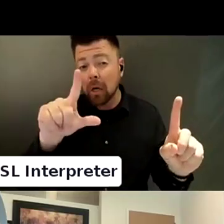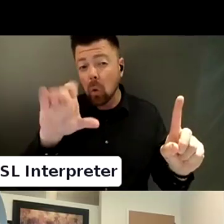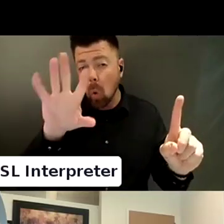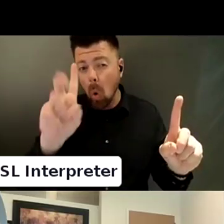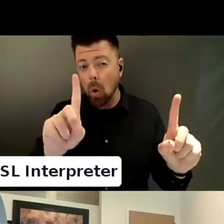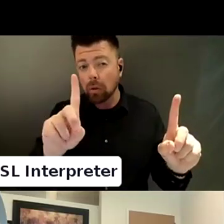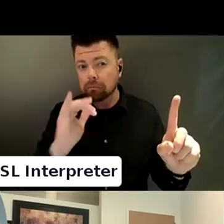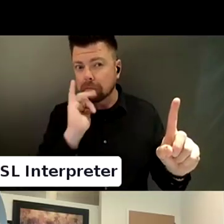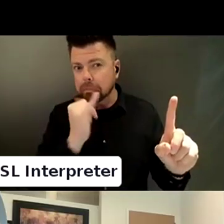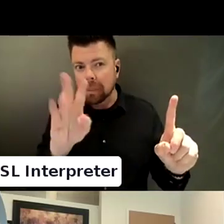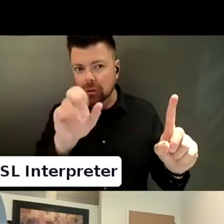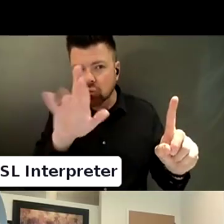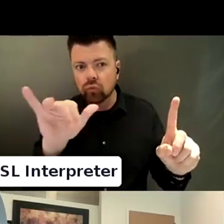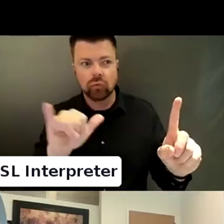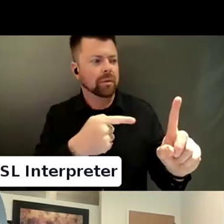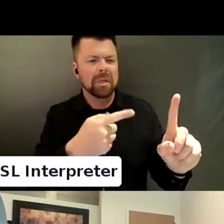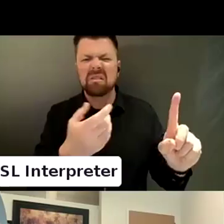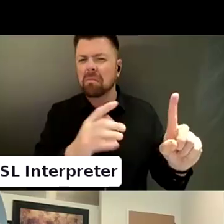with SCI.